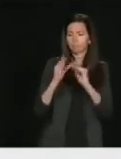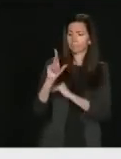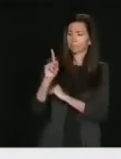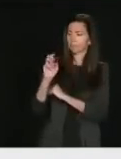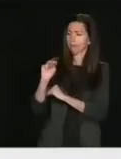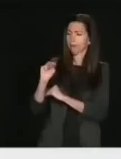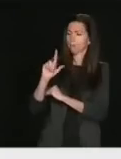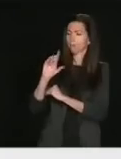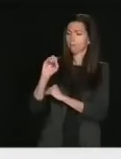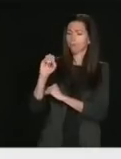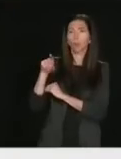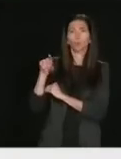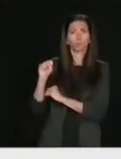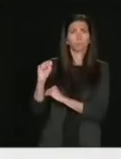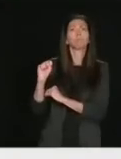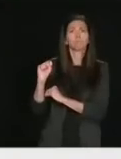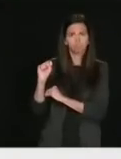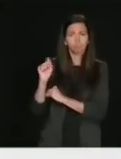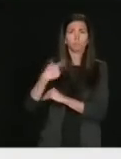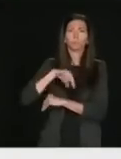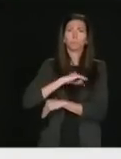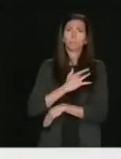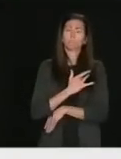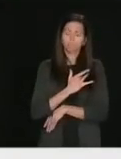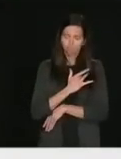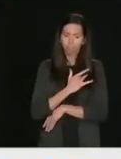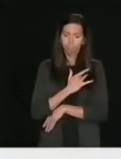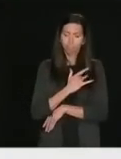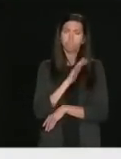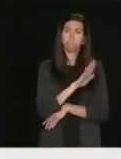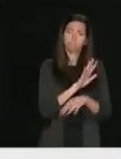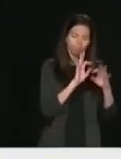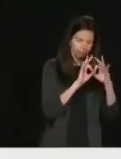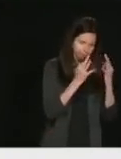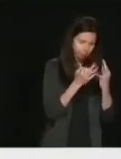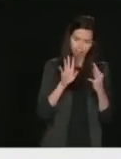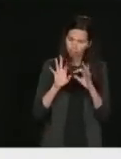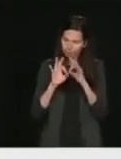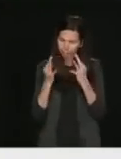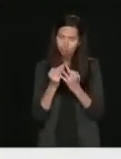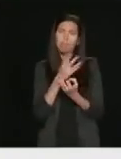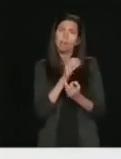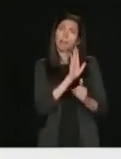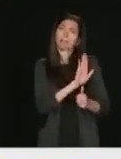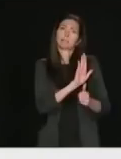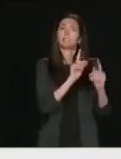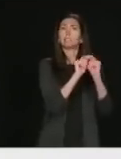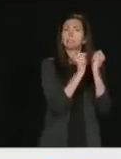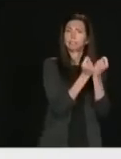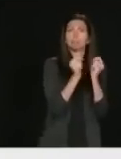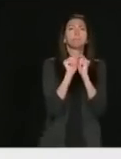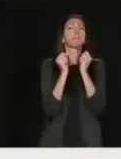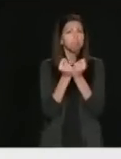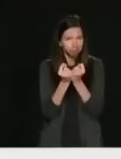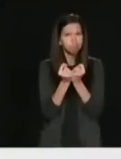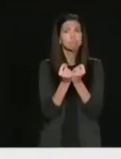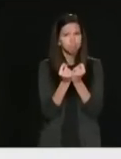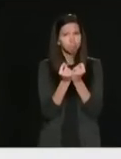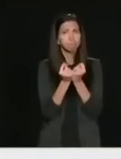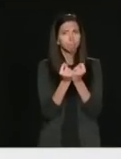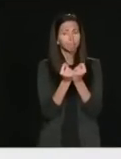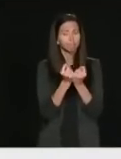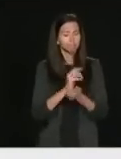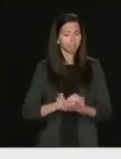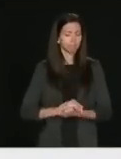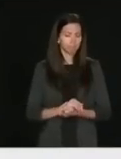and Captain McDougall and all the team of Snowbirds at a time where we are crying the